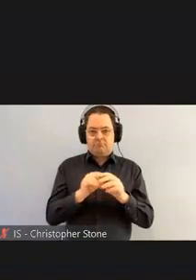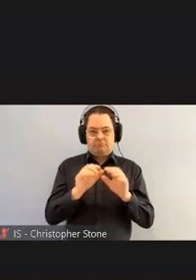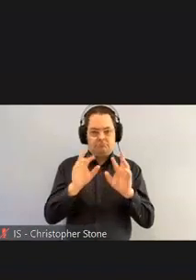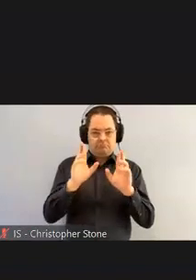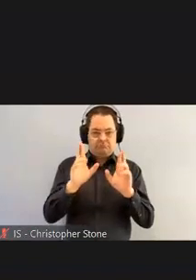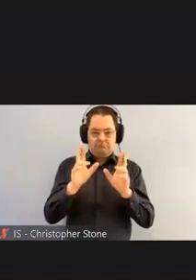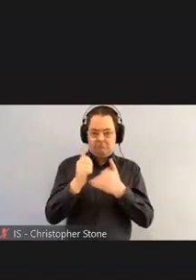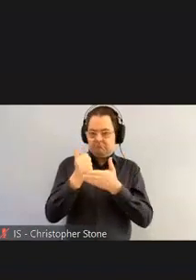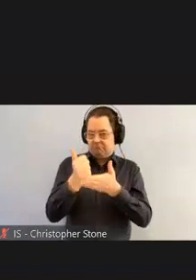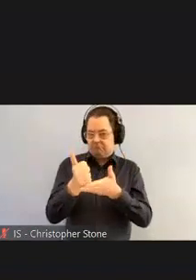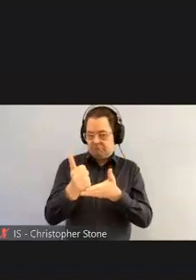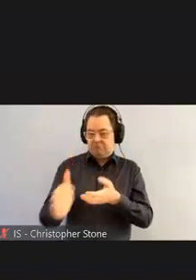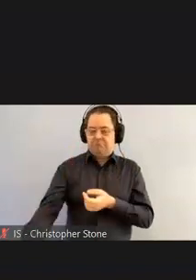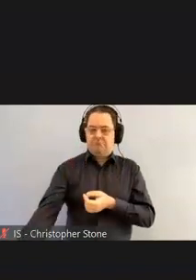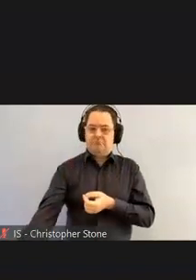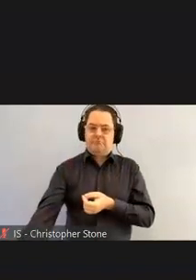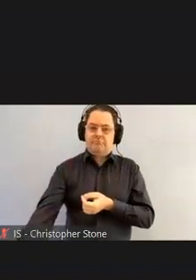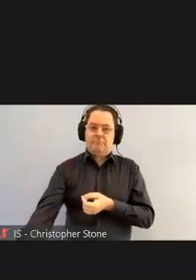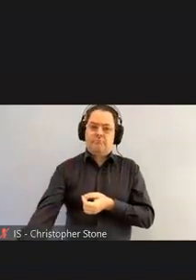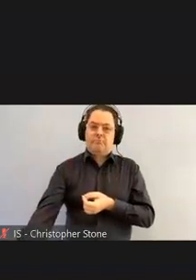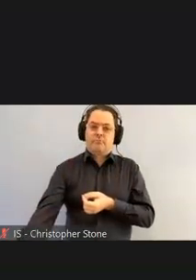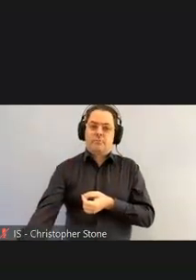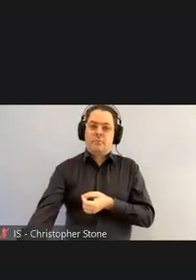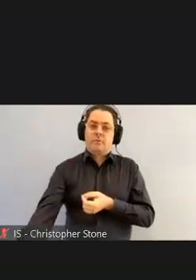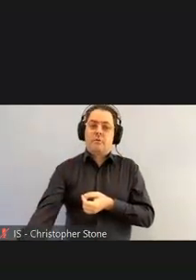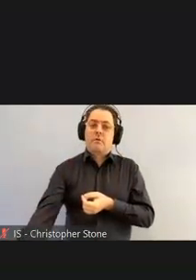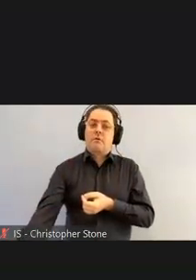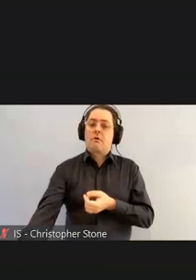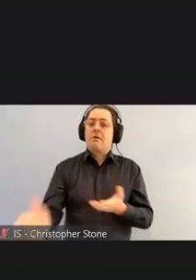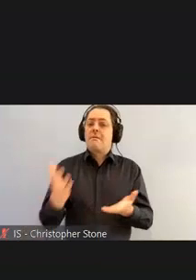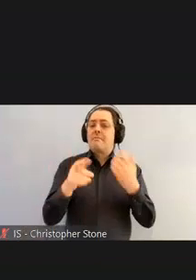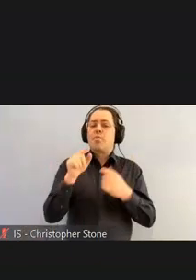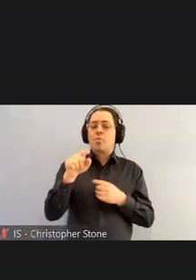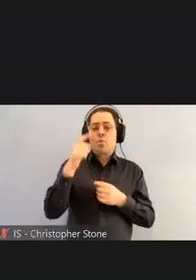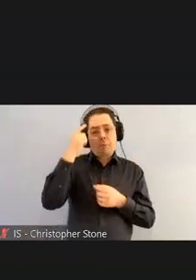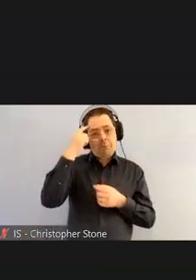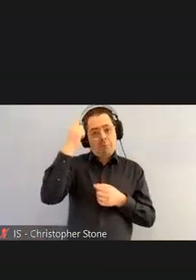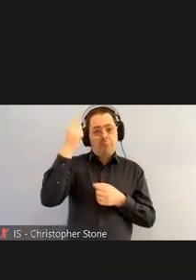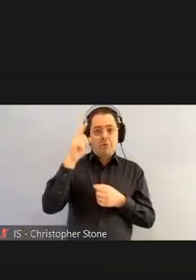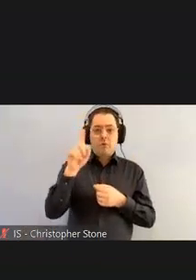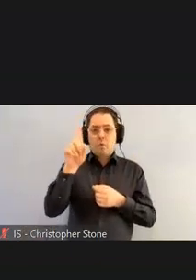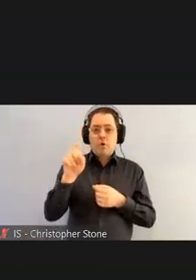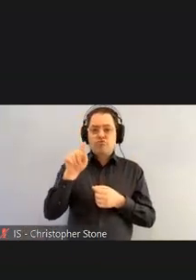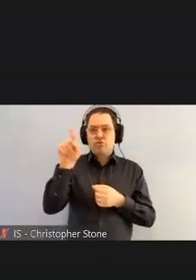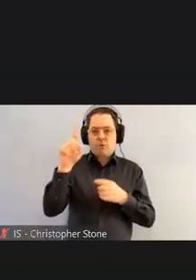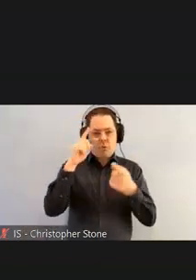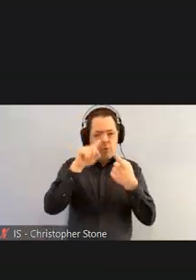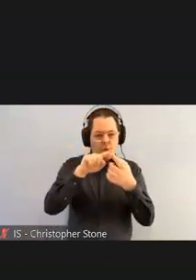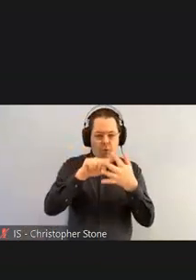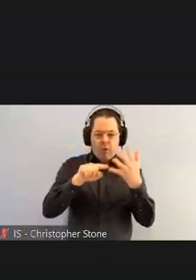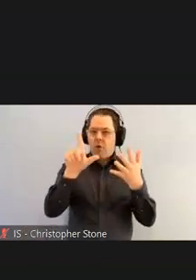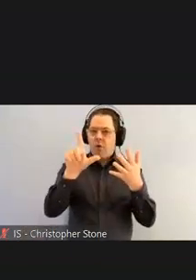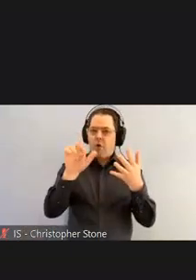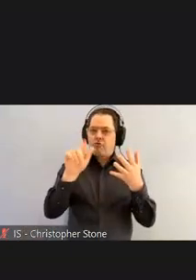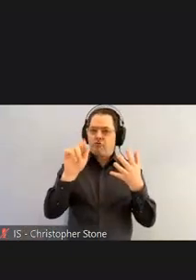would ask you, if you have any questions for Lorraine, please do put them in the chat at